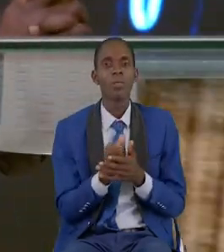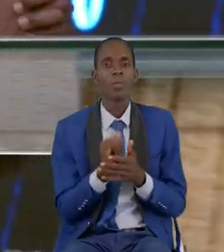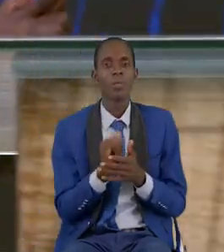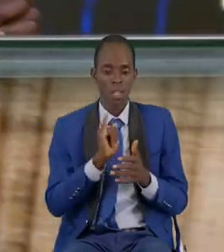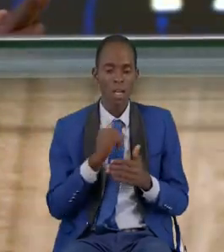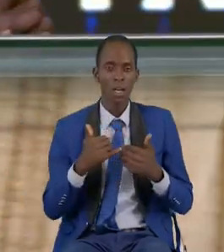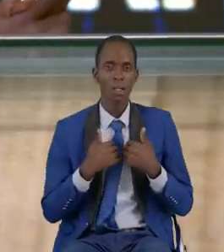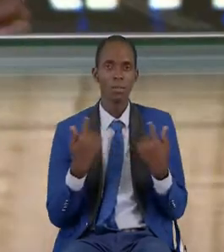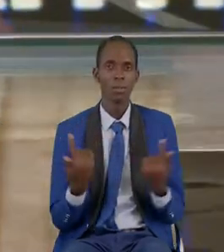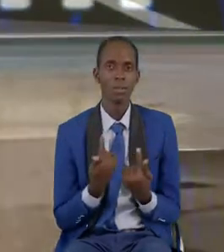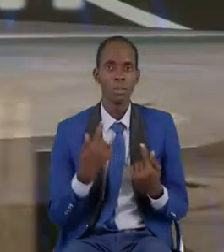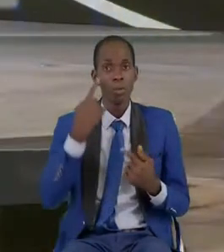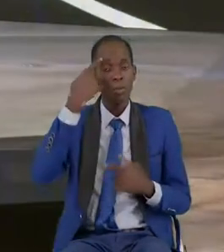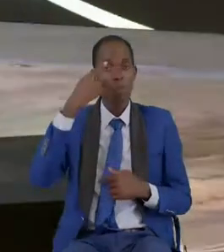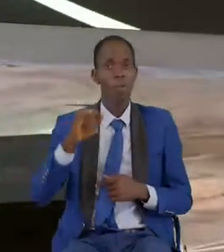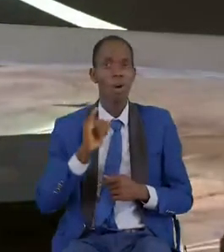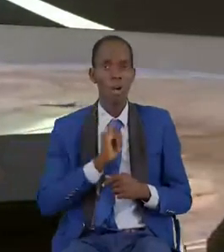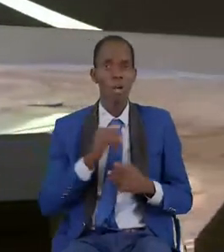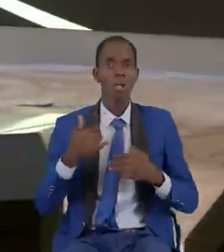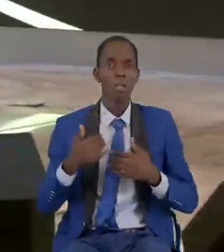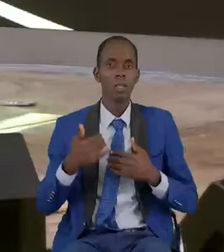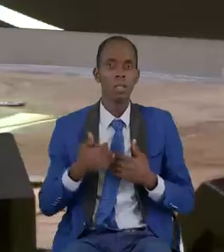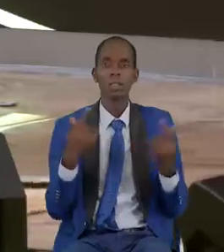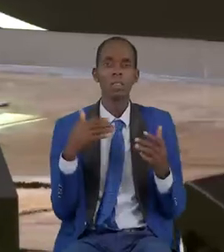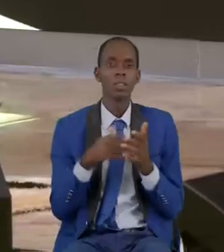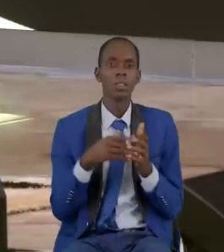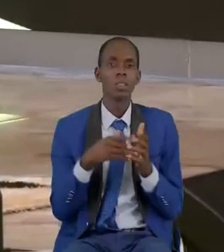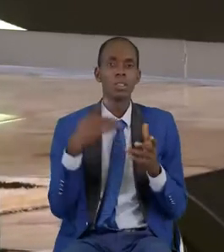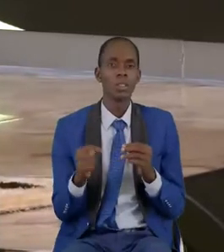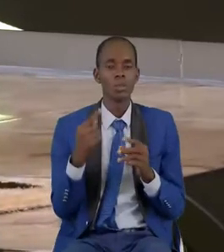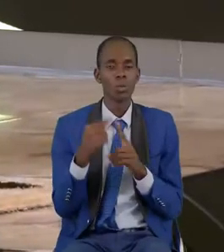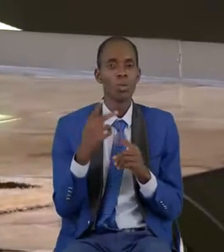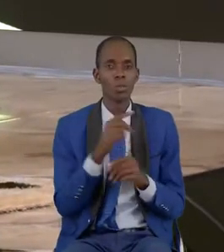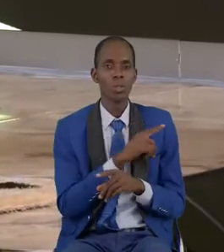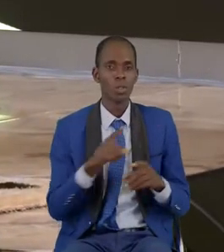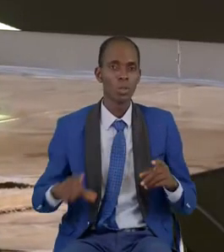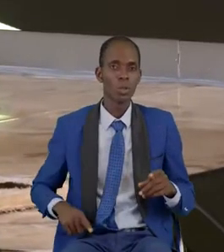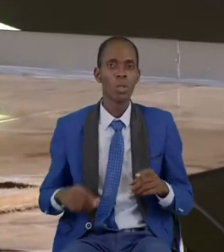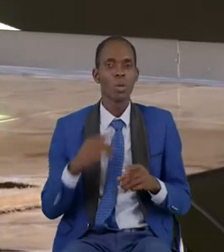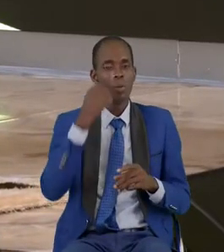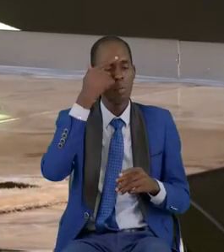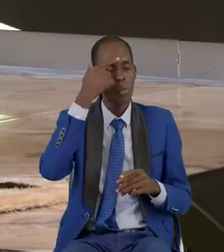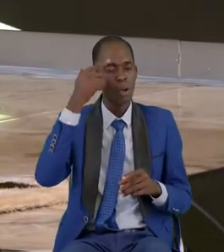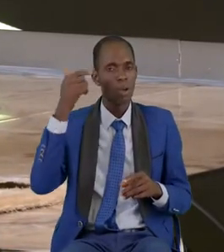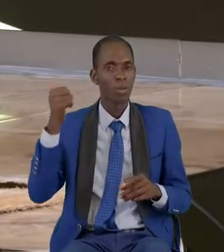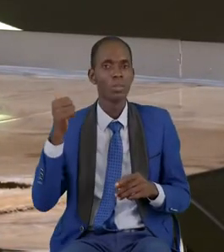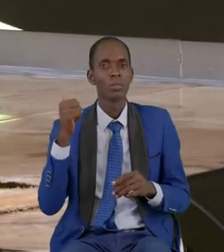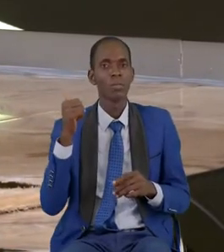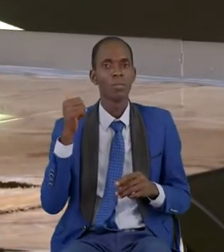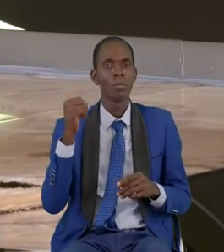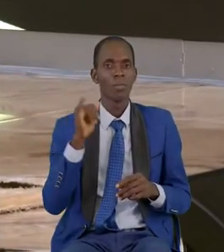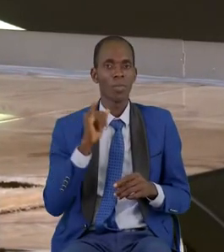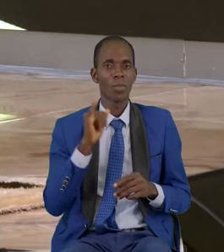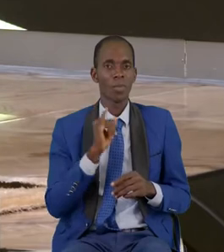have transgressed the commandment of the Lord and thy words, because I